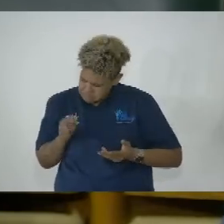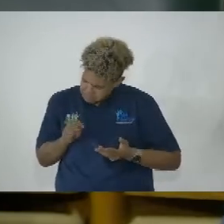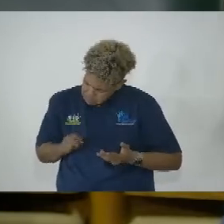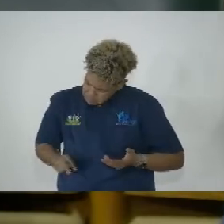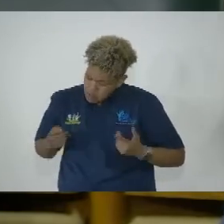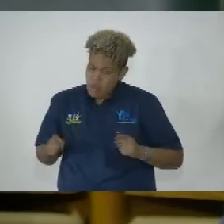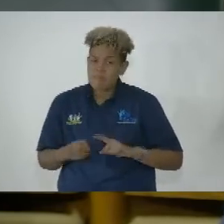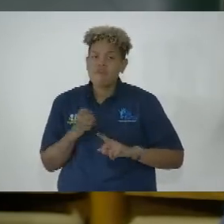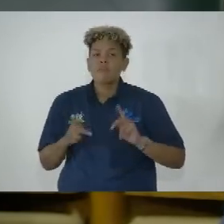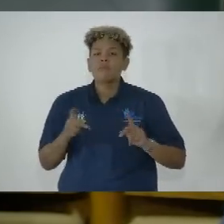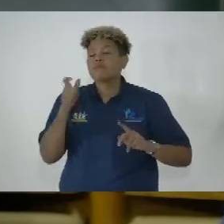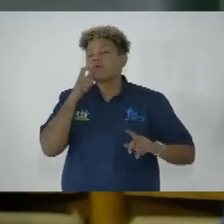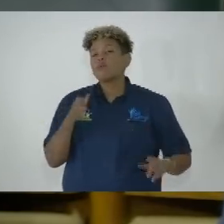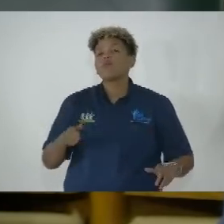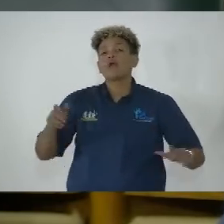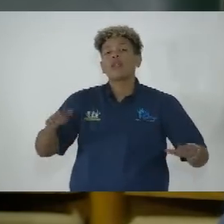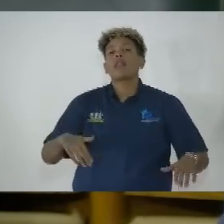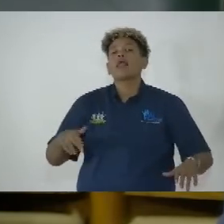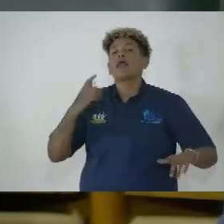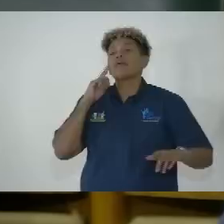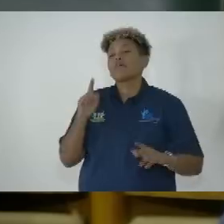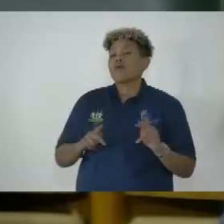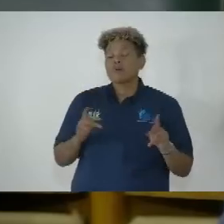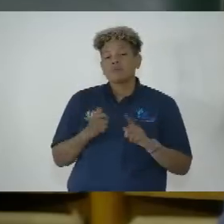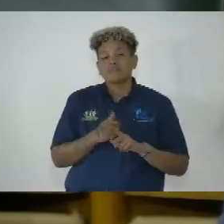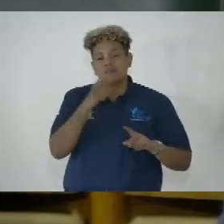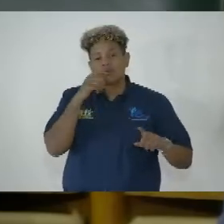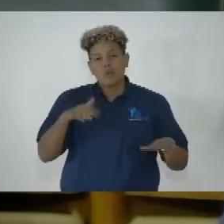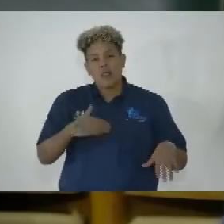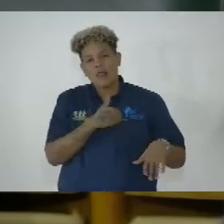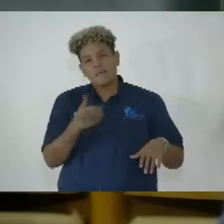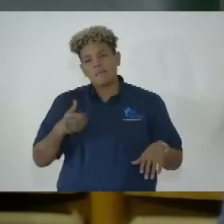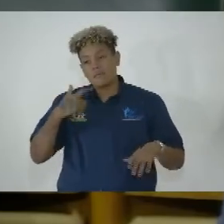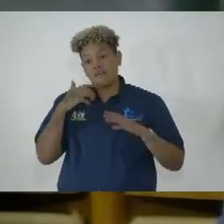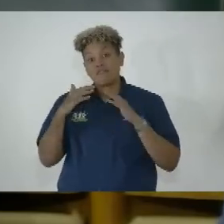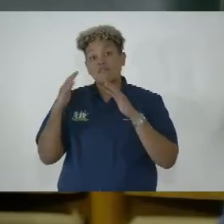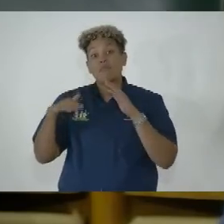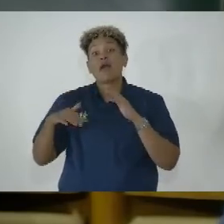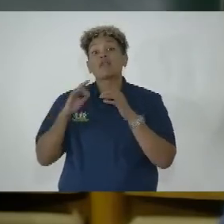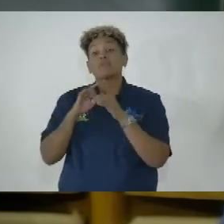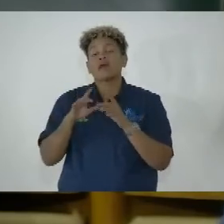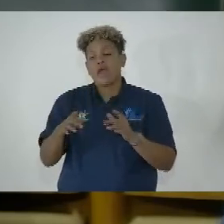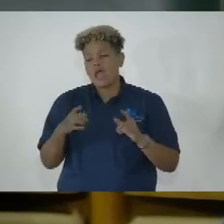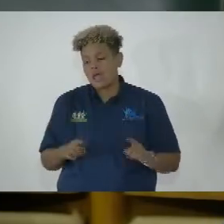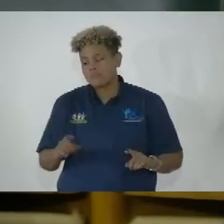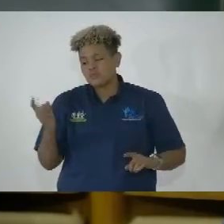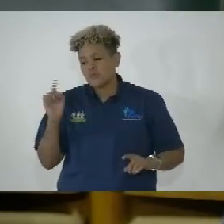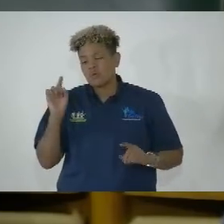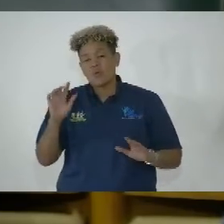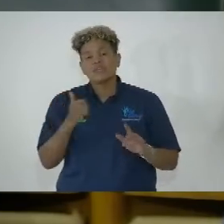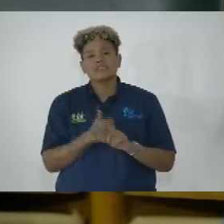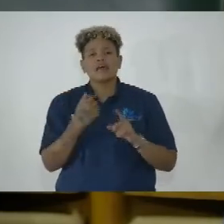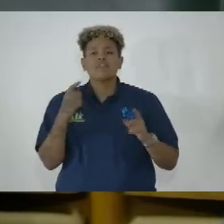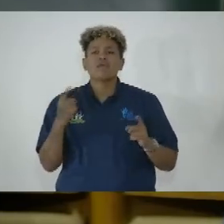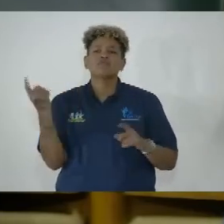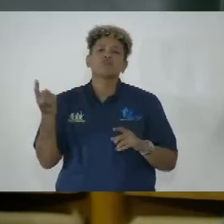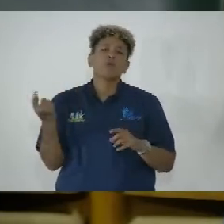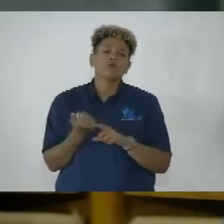from people who are not, for a person who is not a member of the household, Mr. President. So where it is that